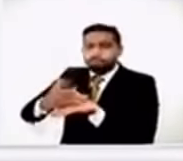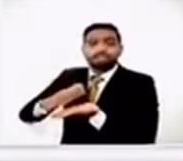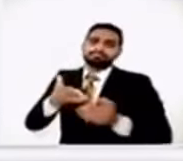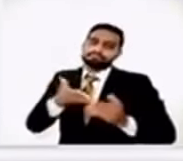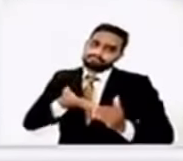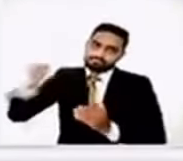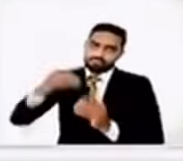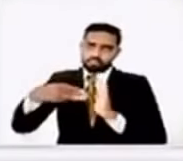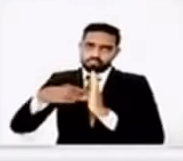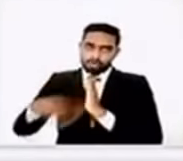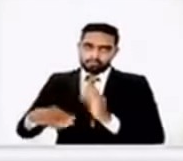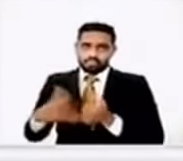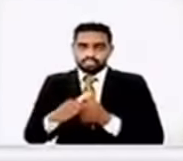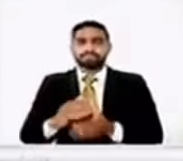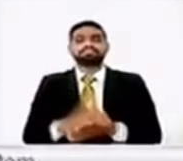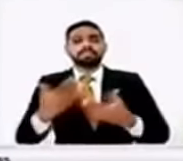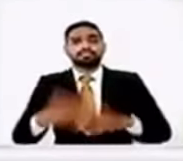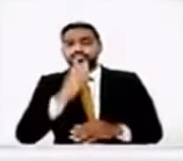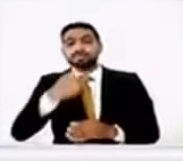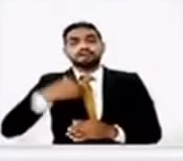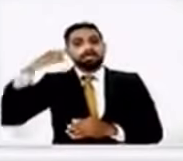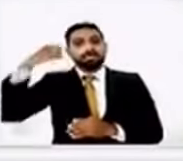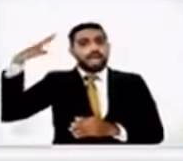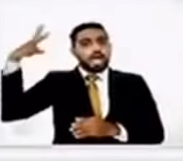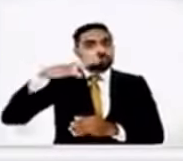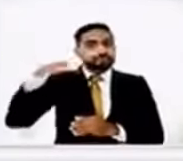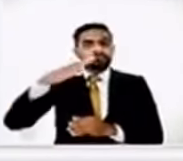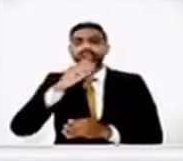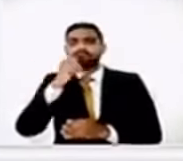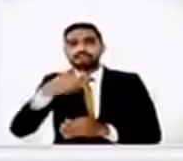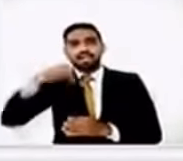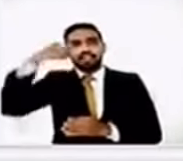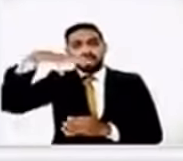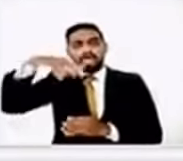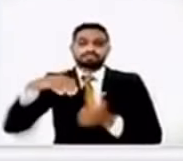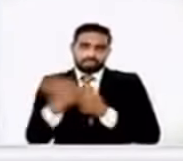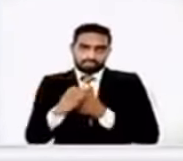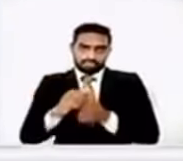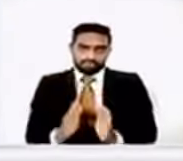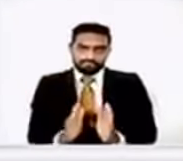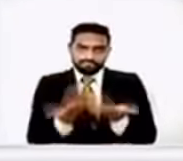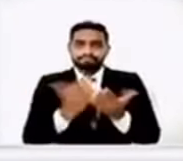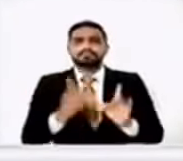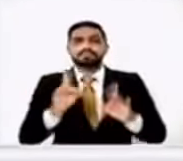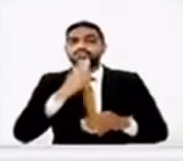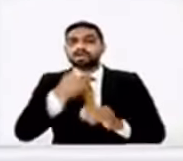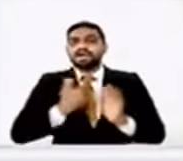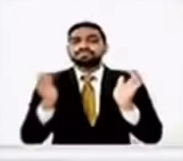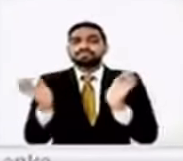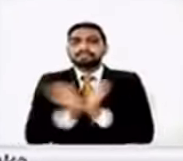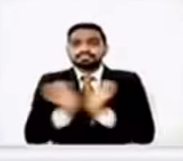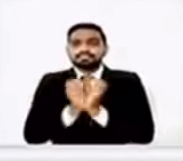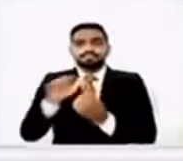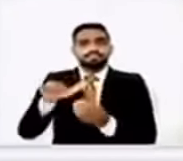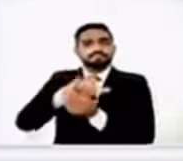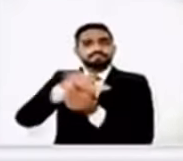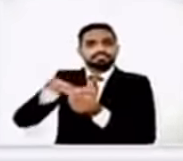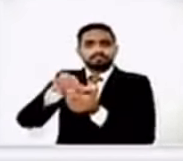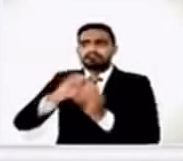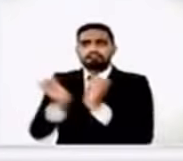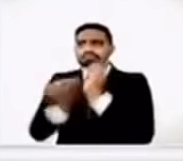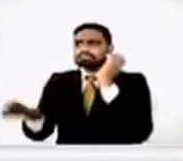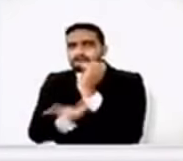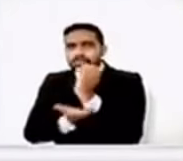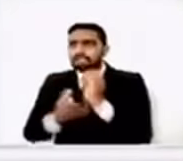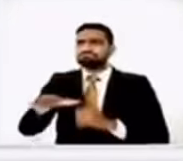to 1,000 megawatts. Identified deforested lands to be reforested with the assistance of the Sri